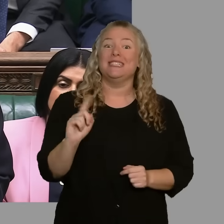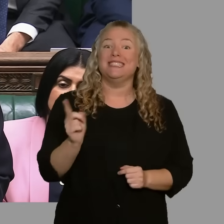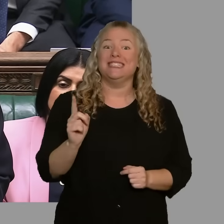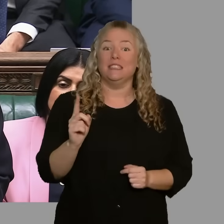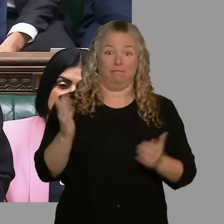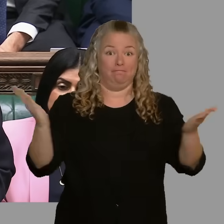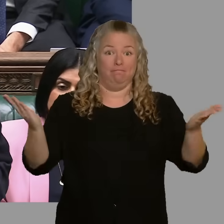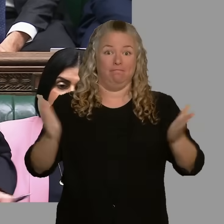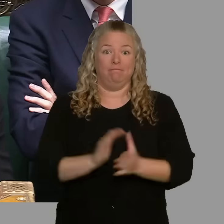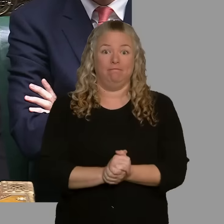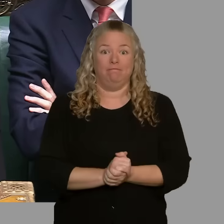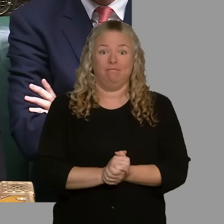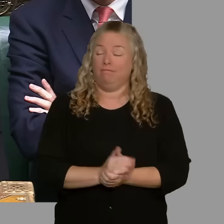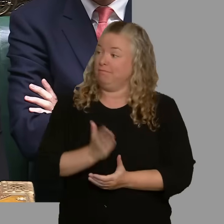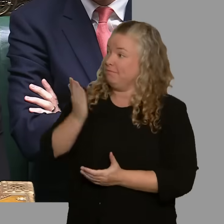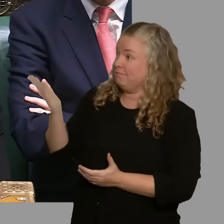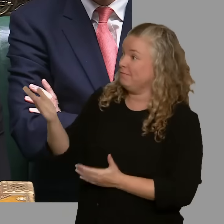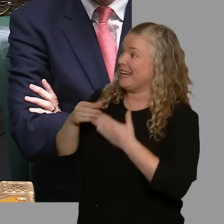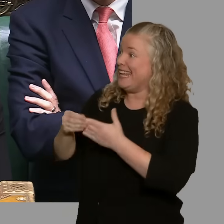threat.